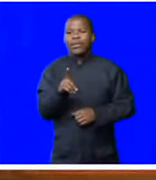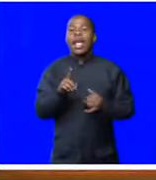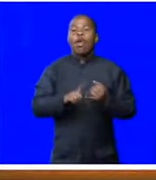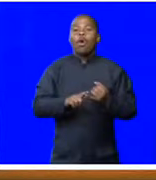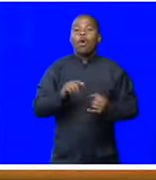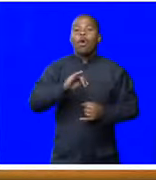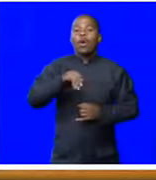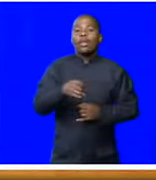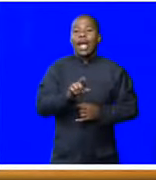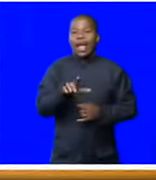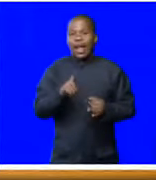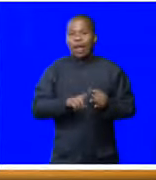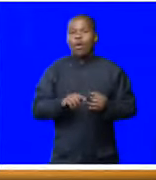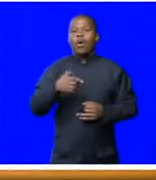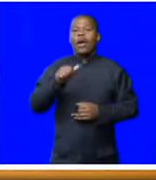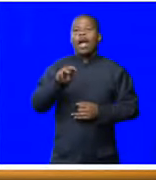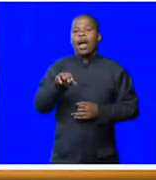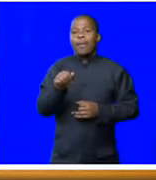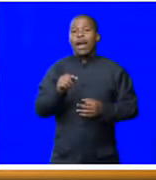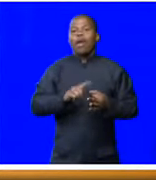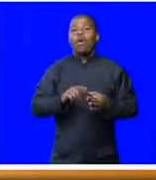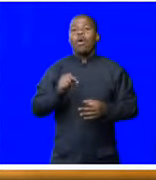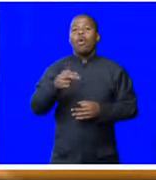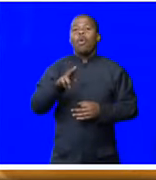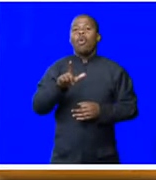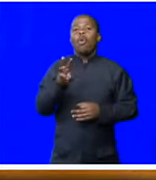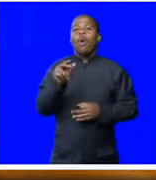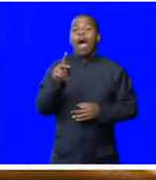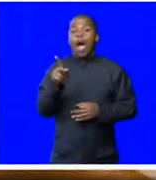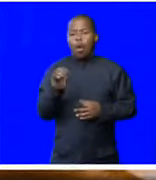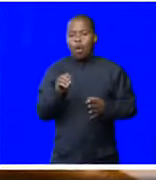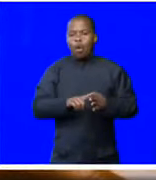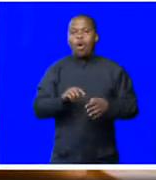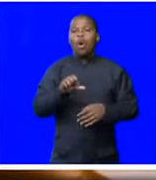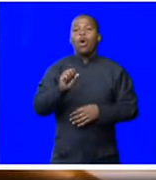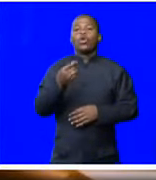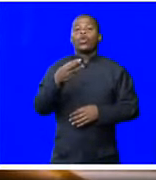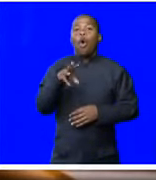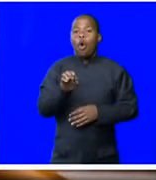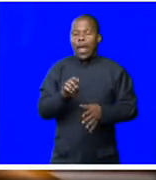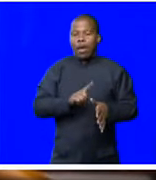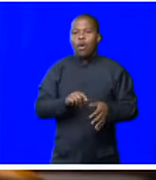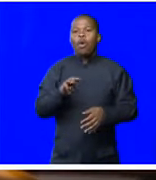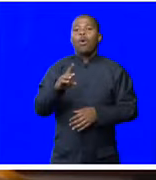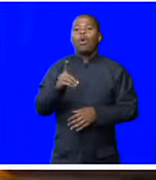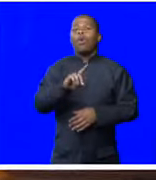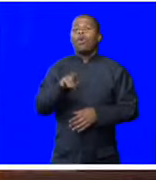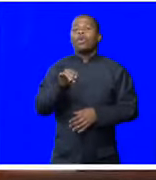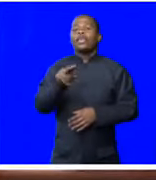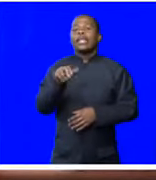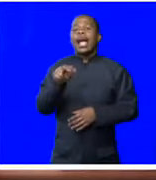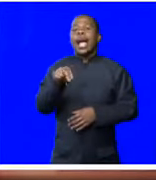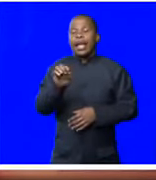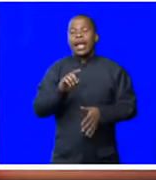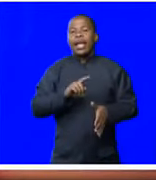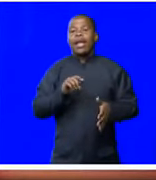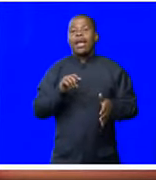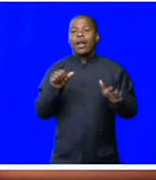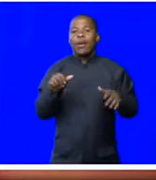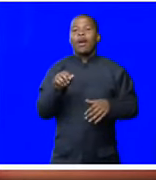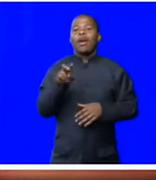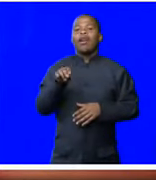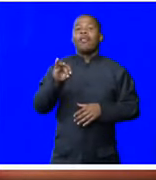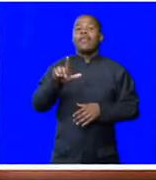Shele, Stembiso Kama, Simon Kulwako, Dumisa Shongwe, Mrs. Mtsinane, Elizabeth Dlamini, Martin Vilakati, the